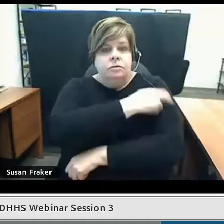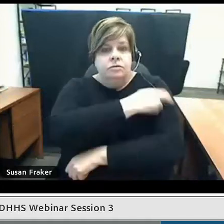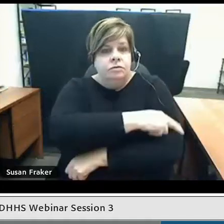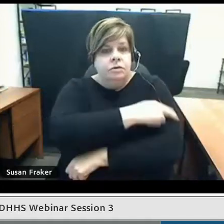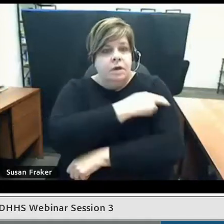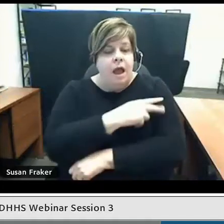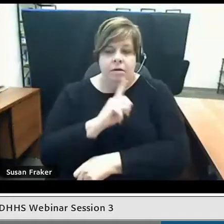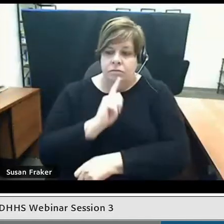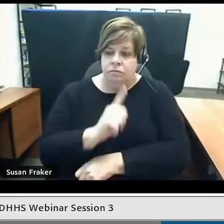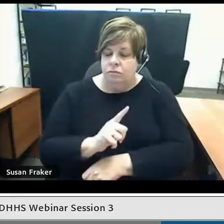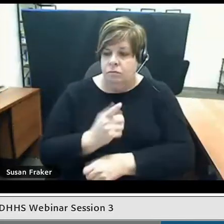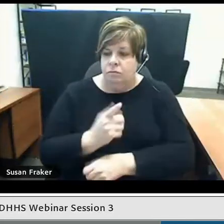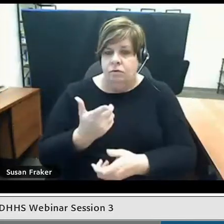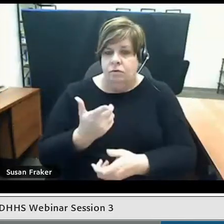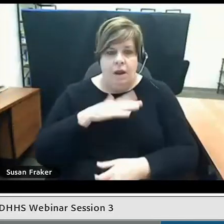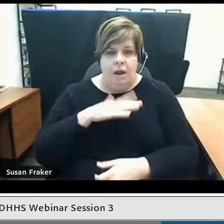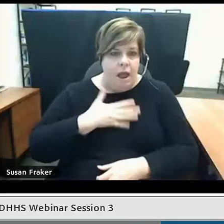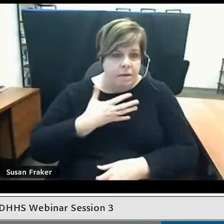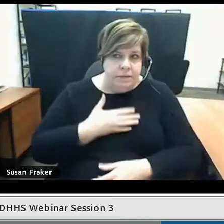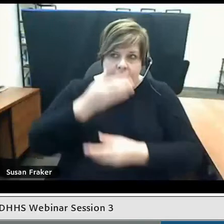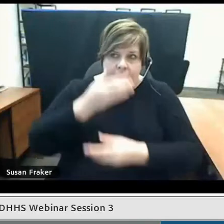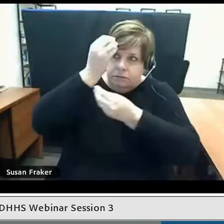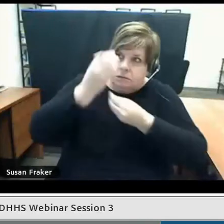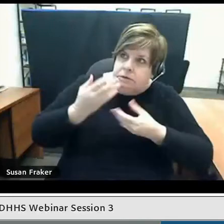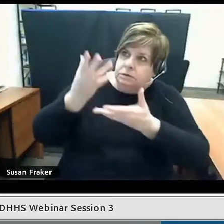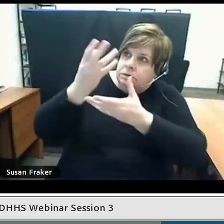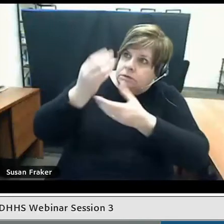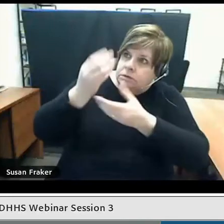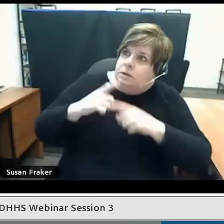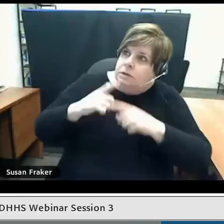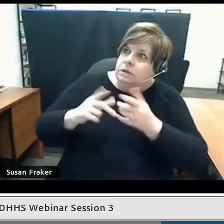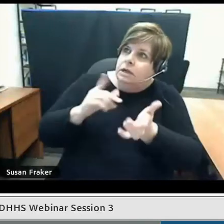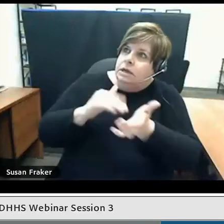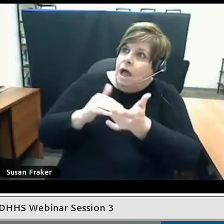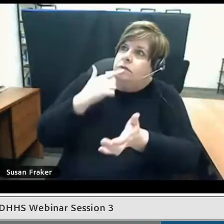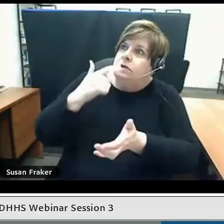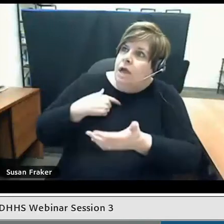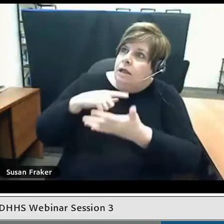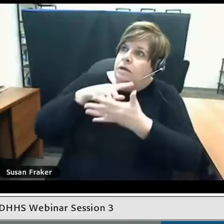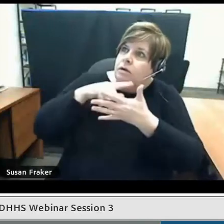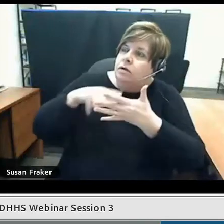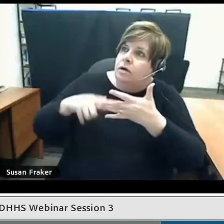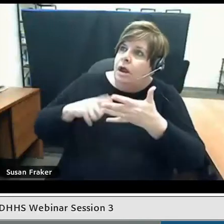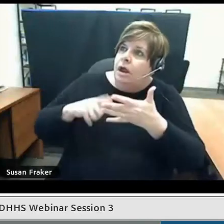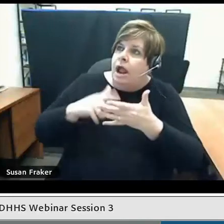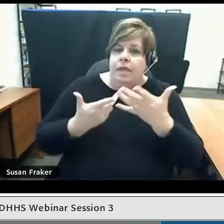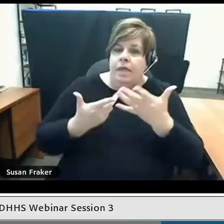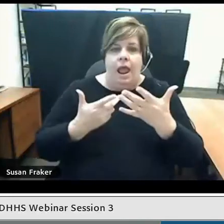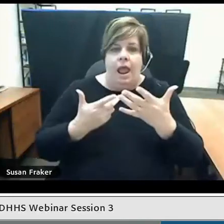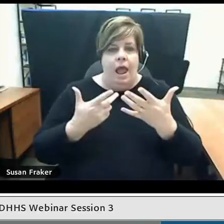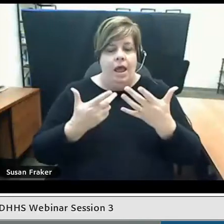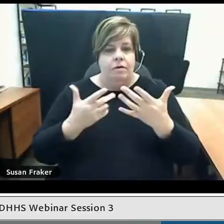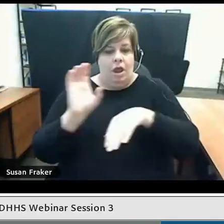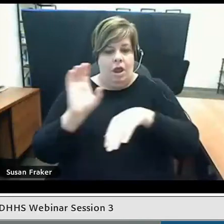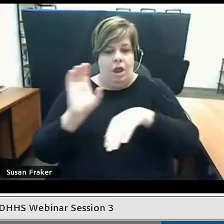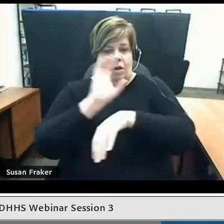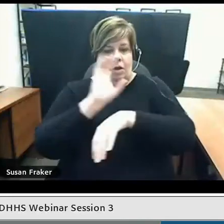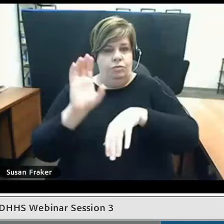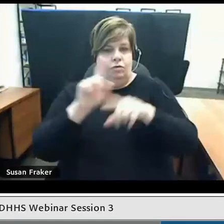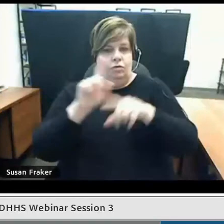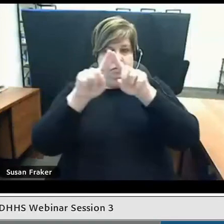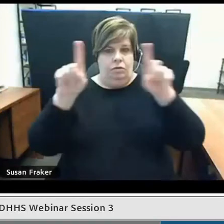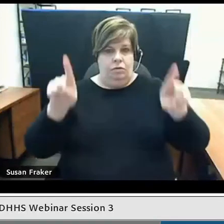very, upsetting information you're receiving from a doctor, and they have this computer that they